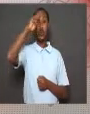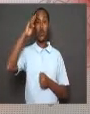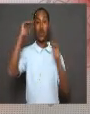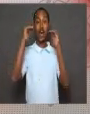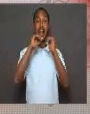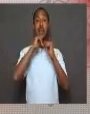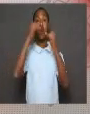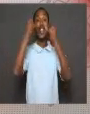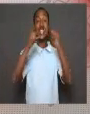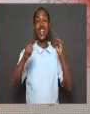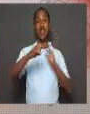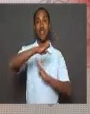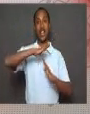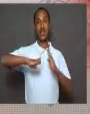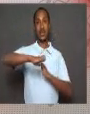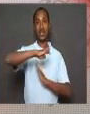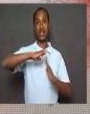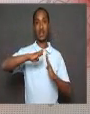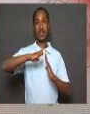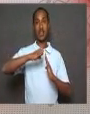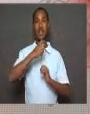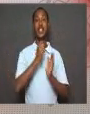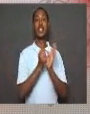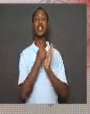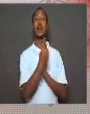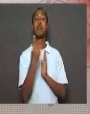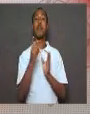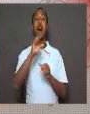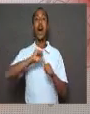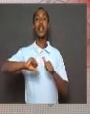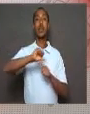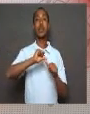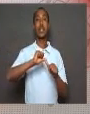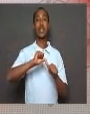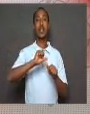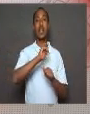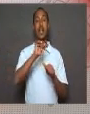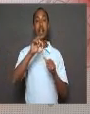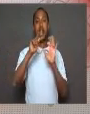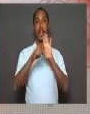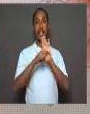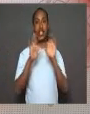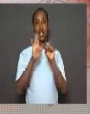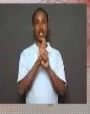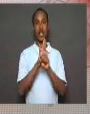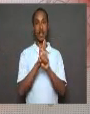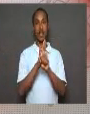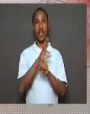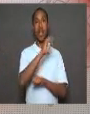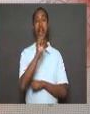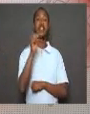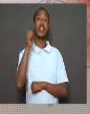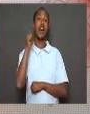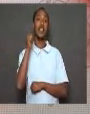unequal sharing of electrons, some atoms are slightly negatively charged, while